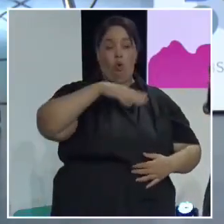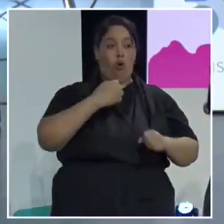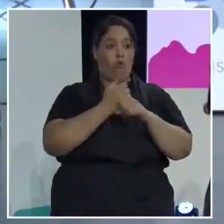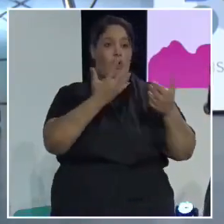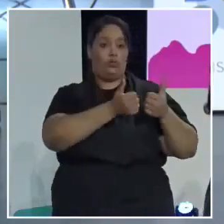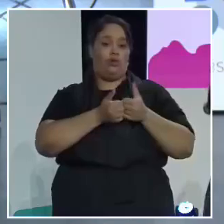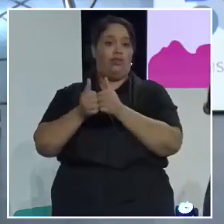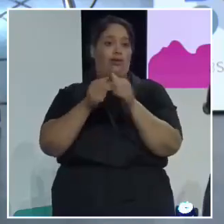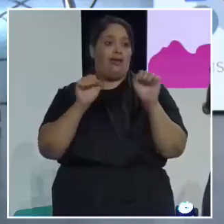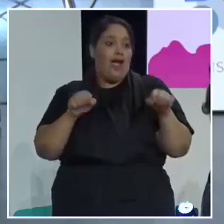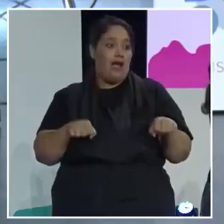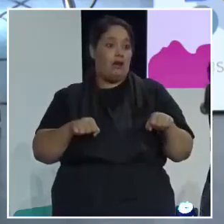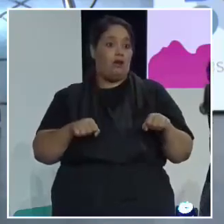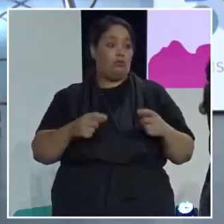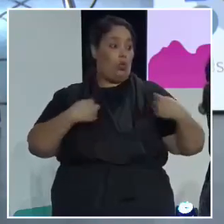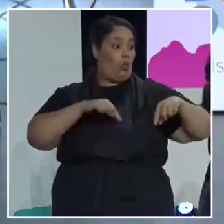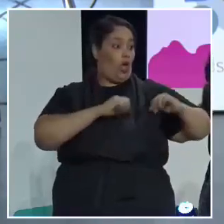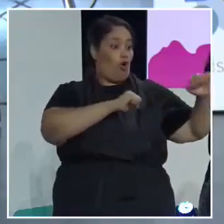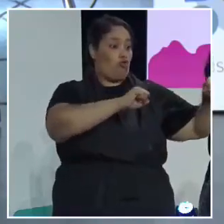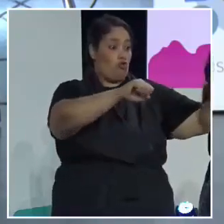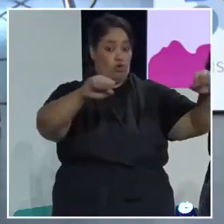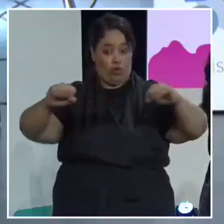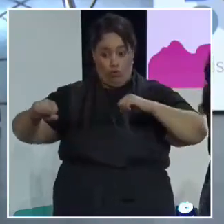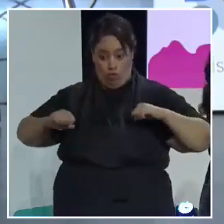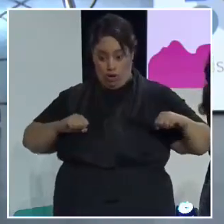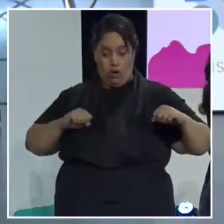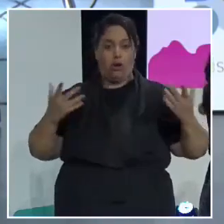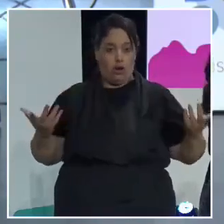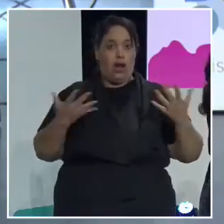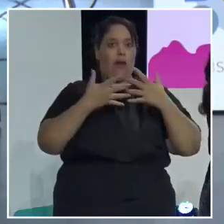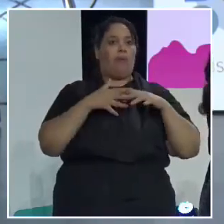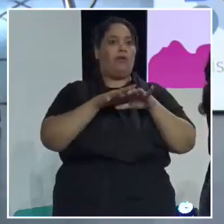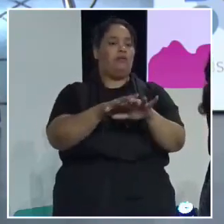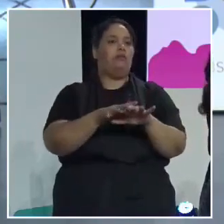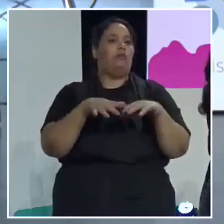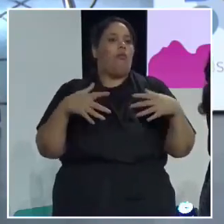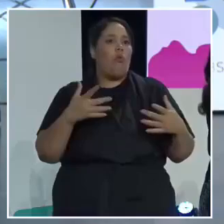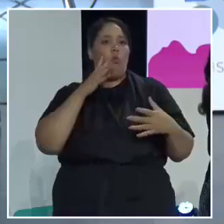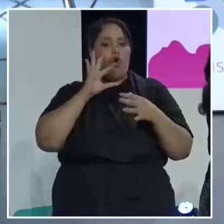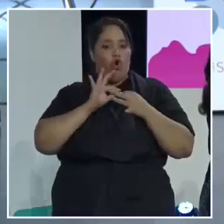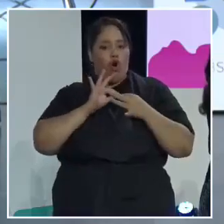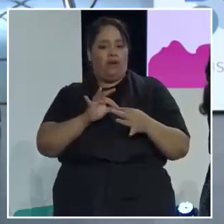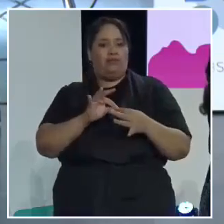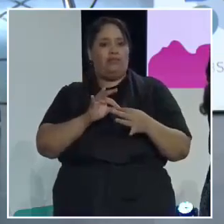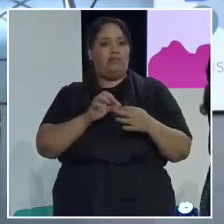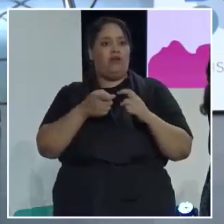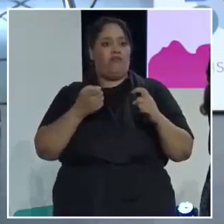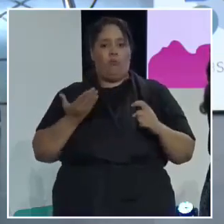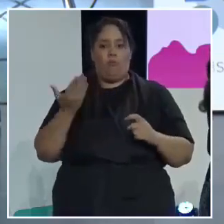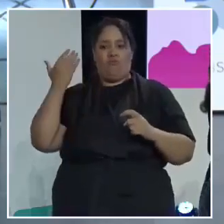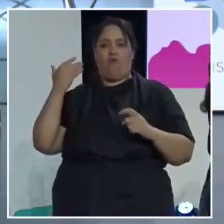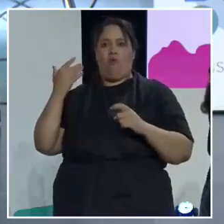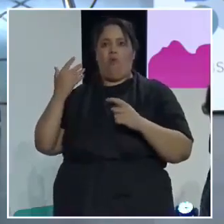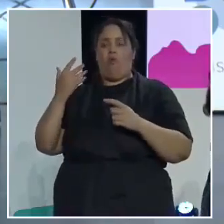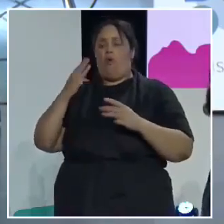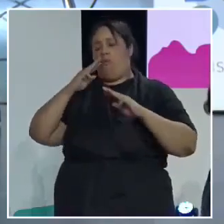implement what can be agreed and what can be recommitted by the policymakers in the Seville conference. I